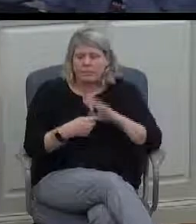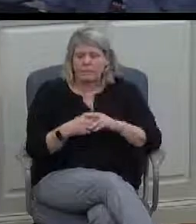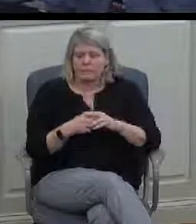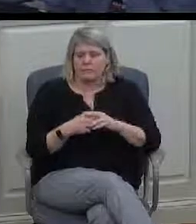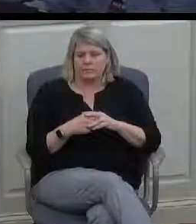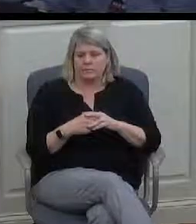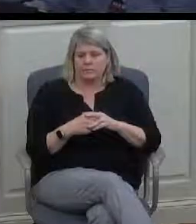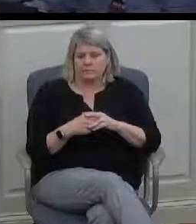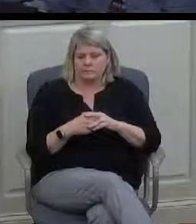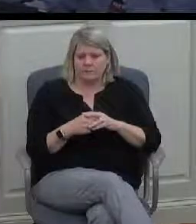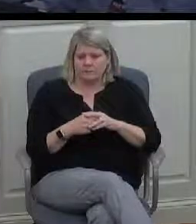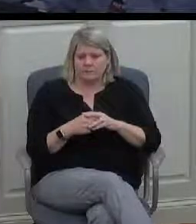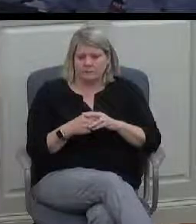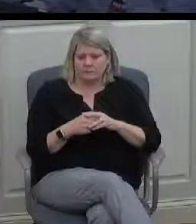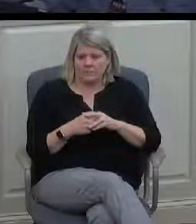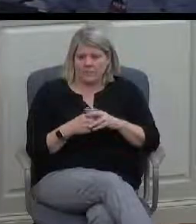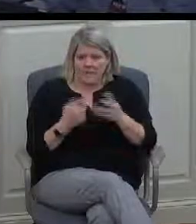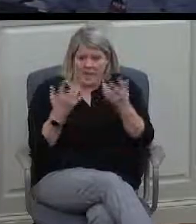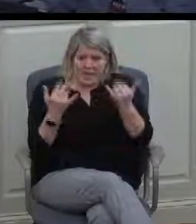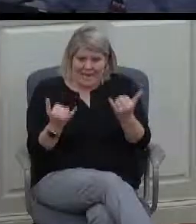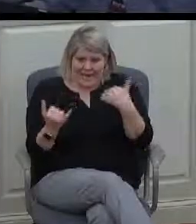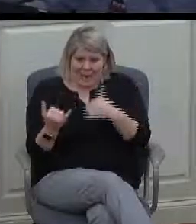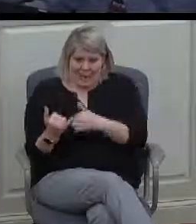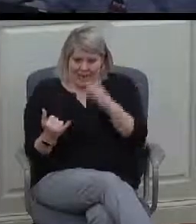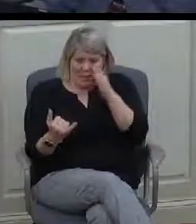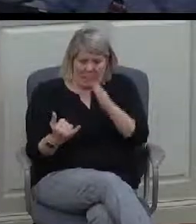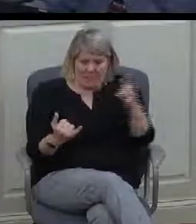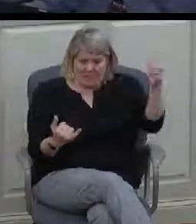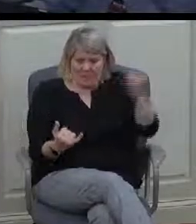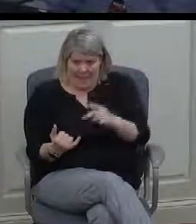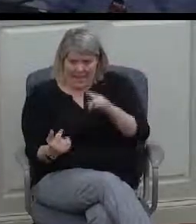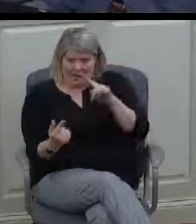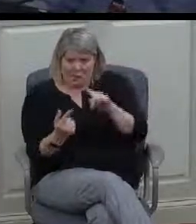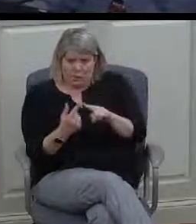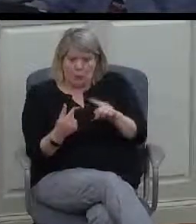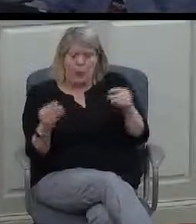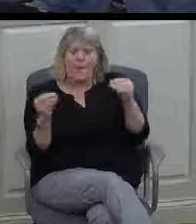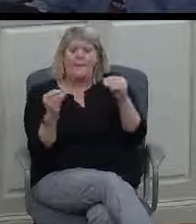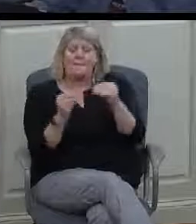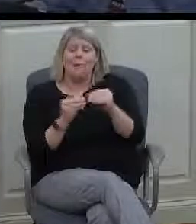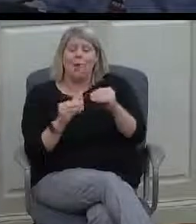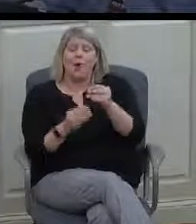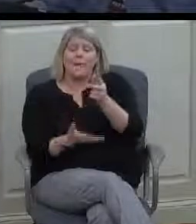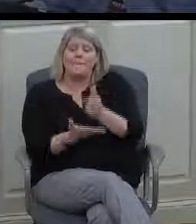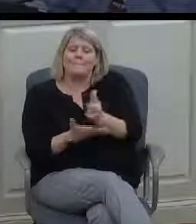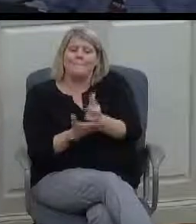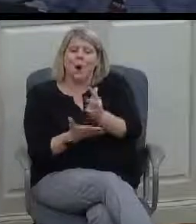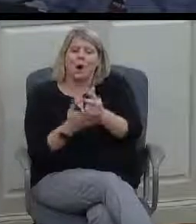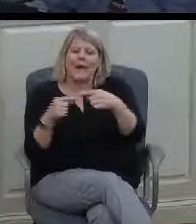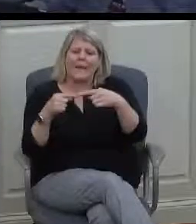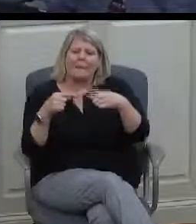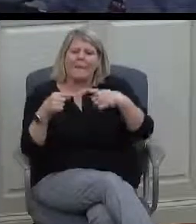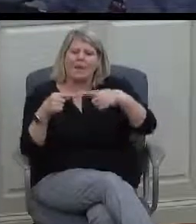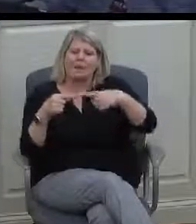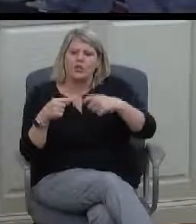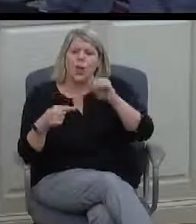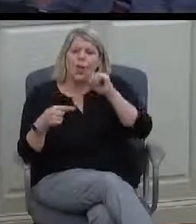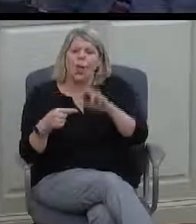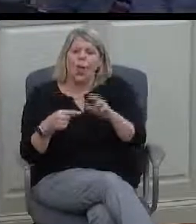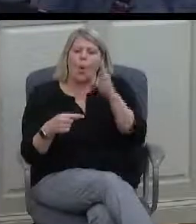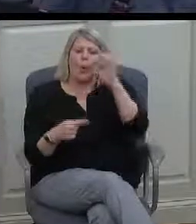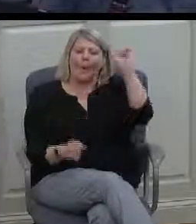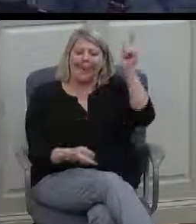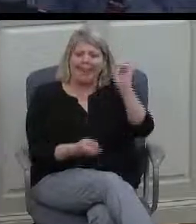is the trend back towards parking meters or away from? And the sub question to that